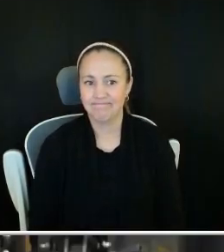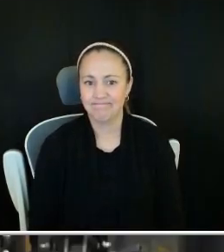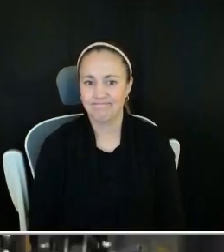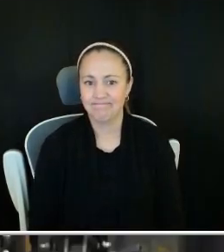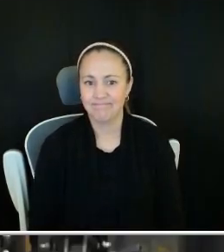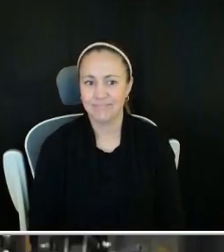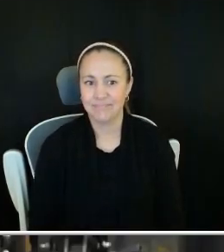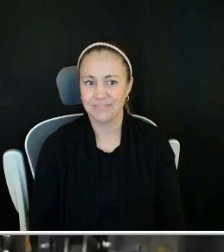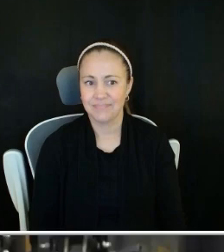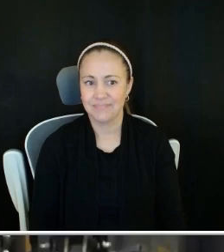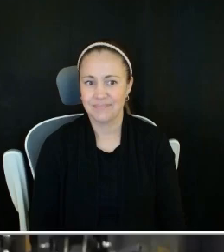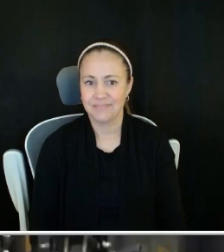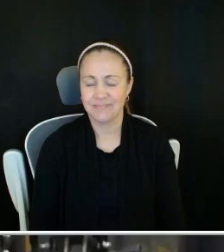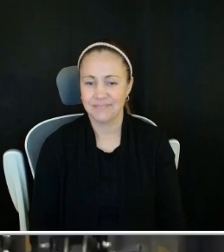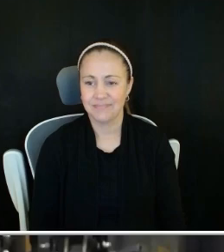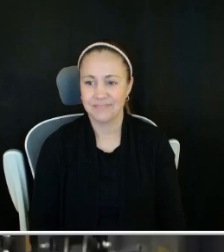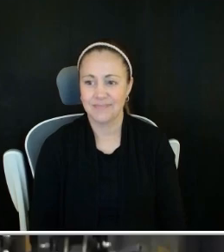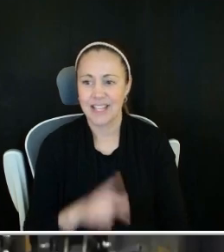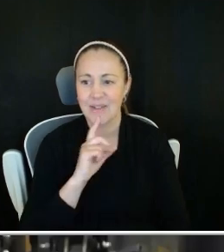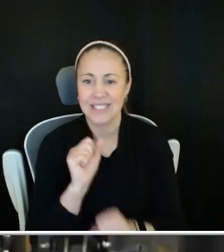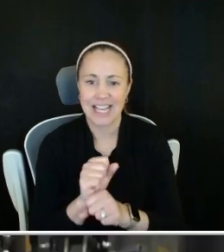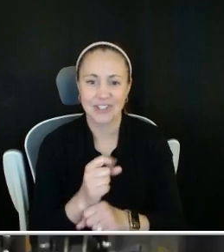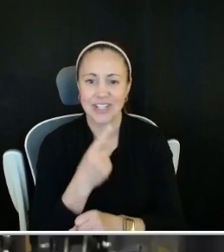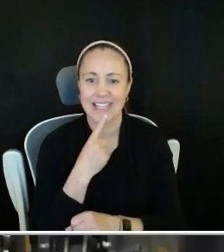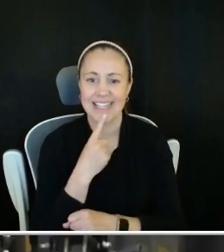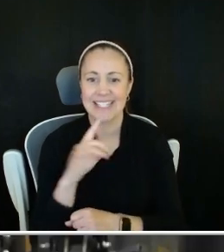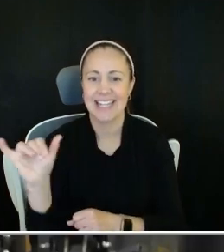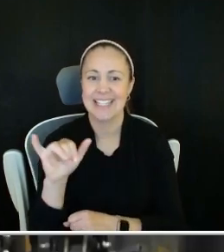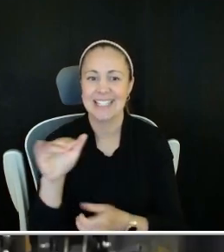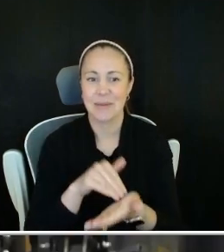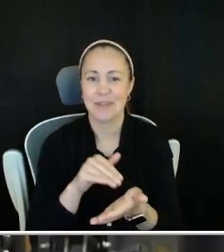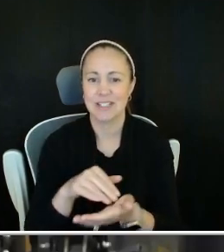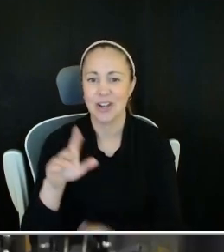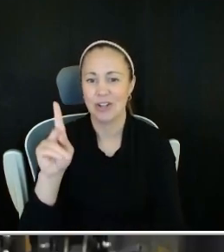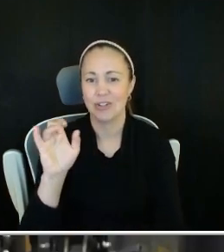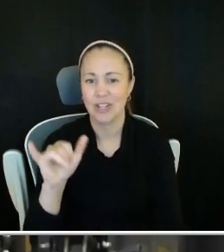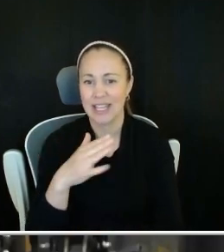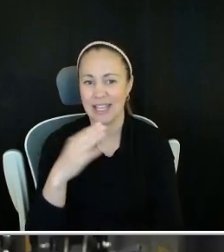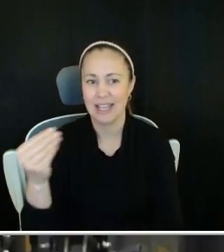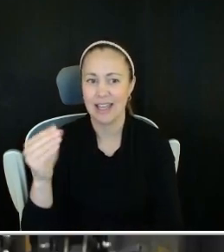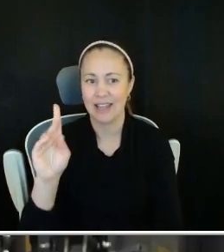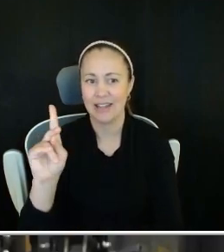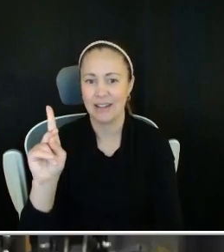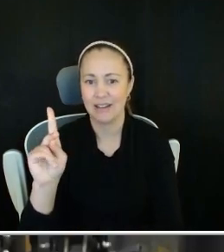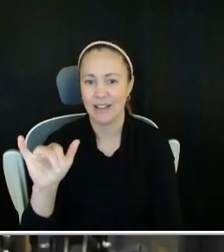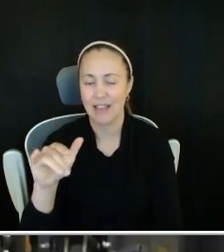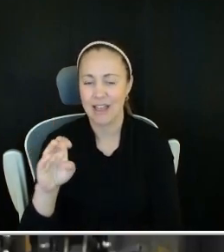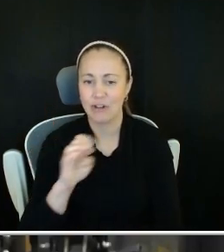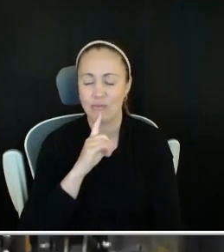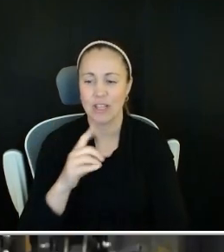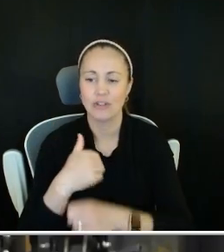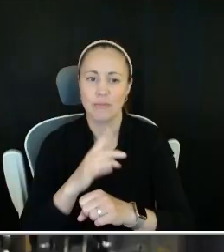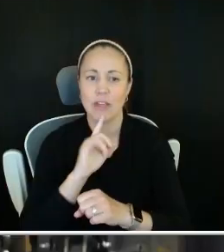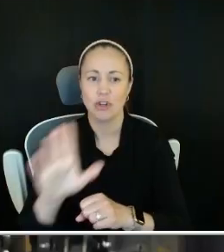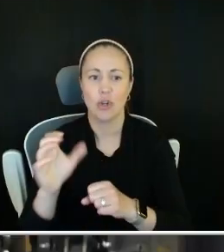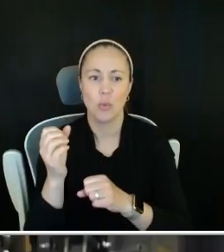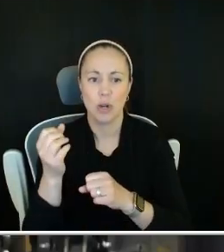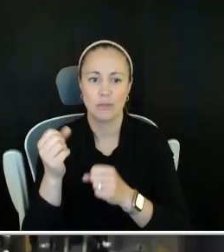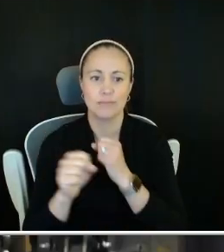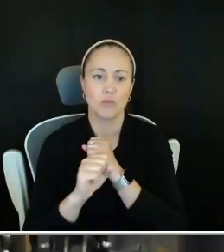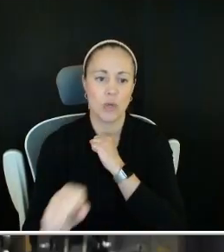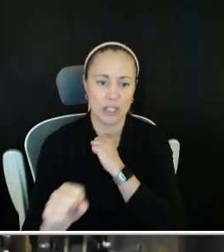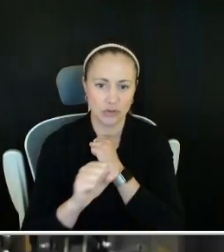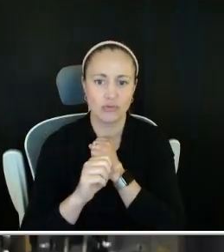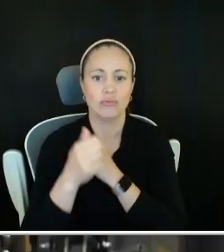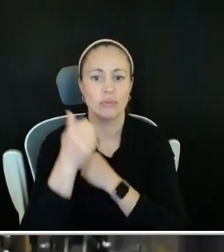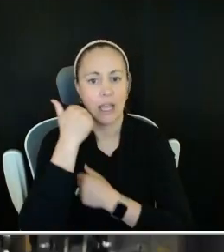I was actually going to say the same as Dr. Key and Kyle, just doing your stretches every day and even having no throwing